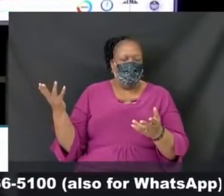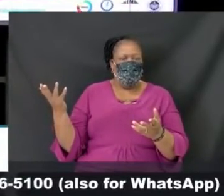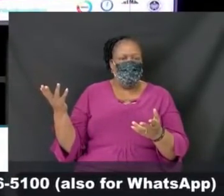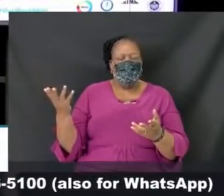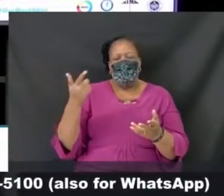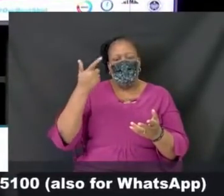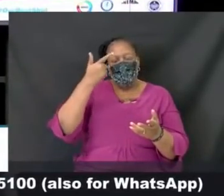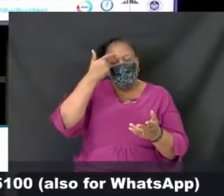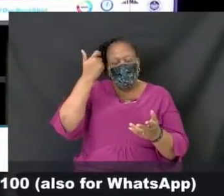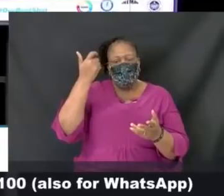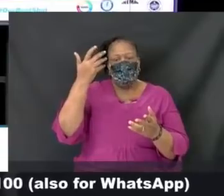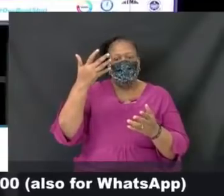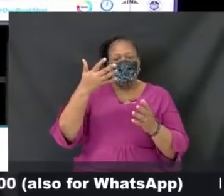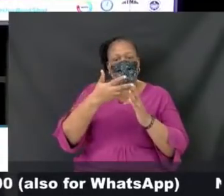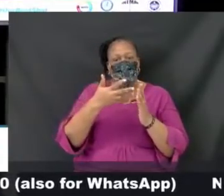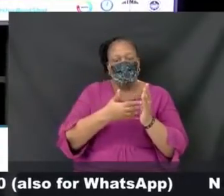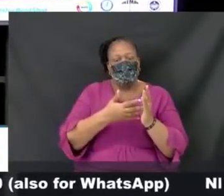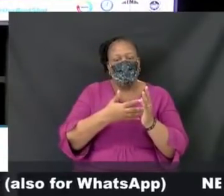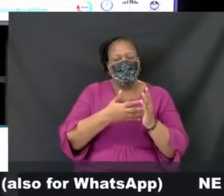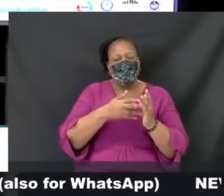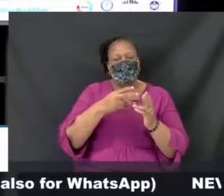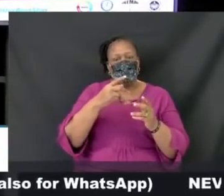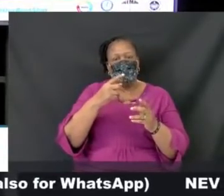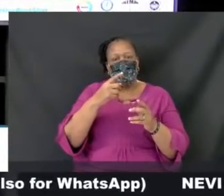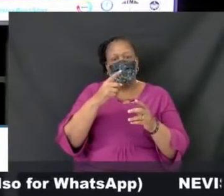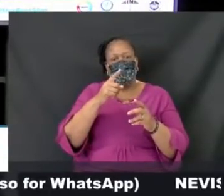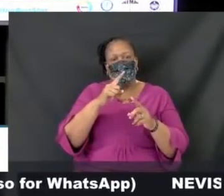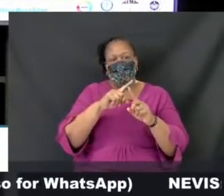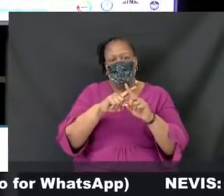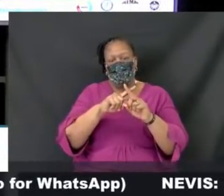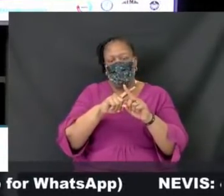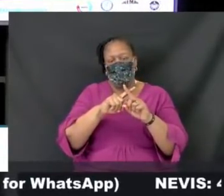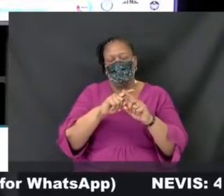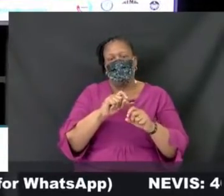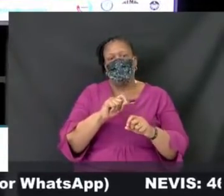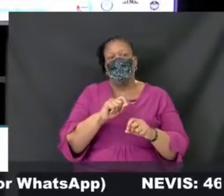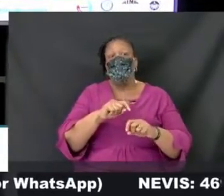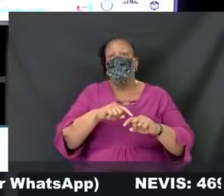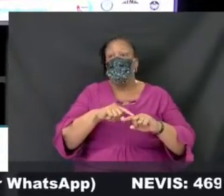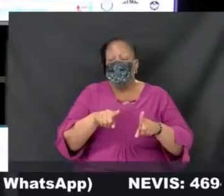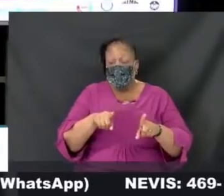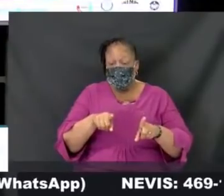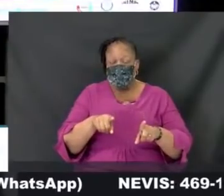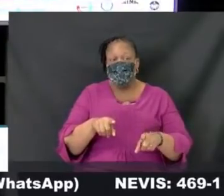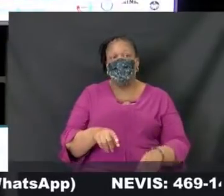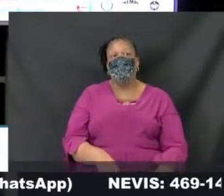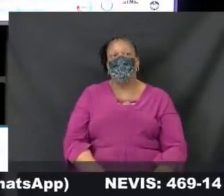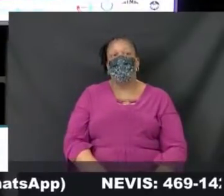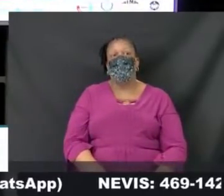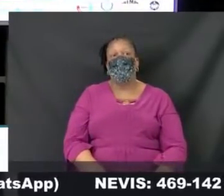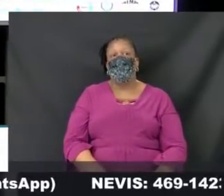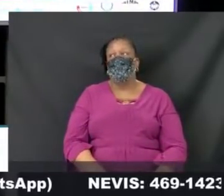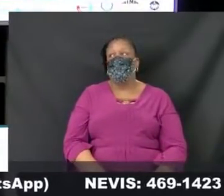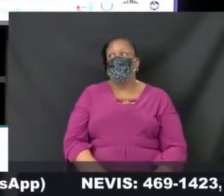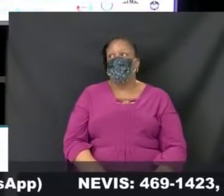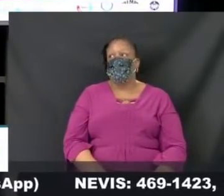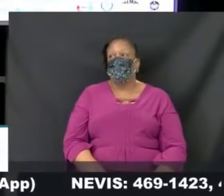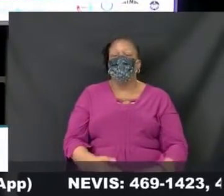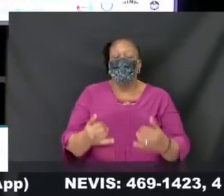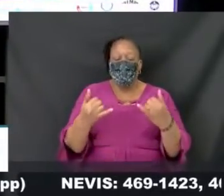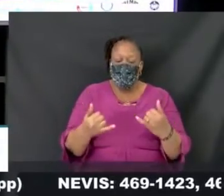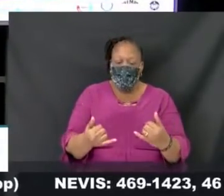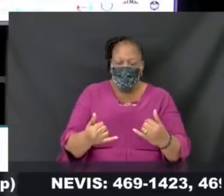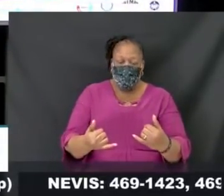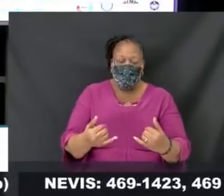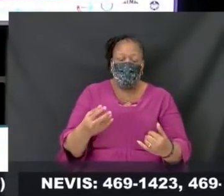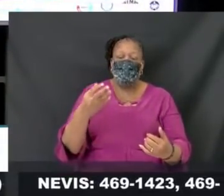negative doesn't necessarily mean that you have to drop your guard. Also, yes, in this wave